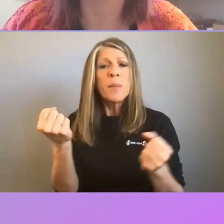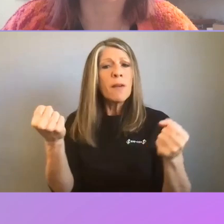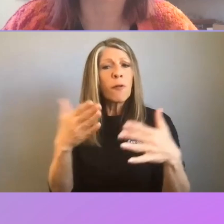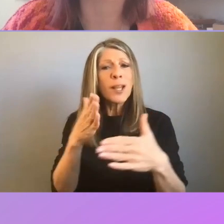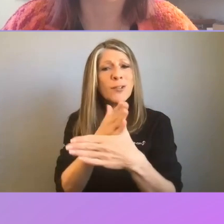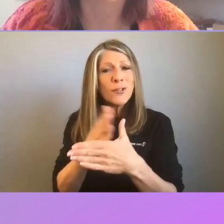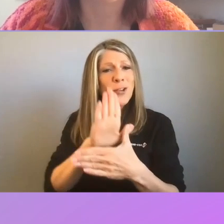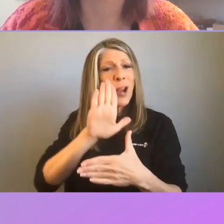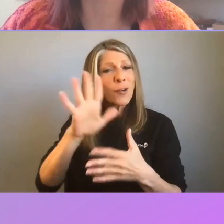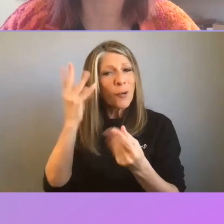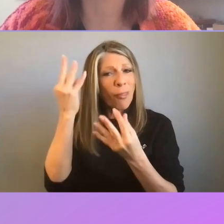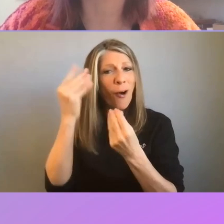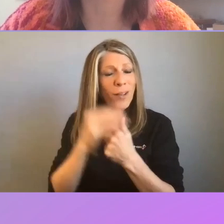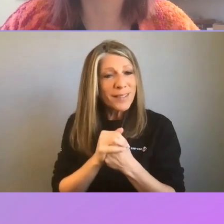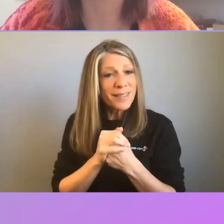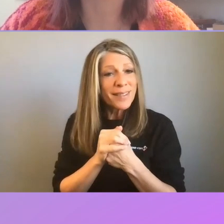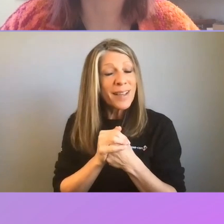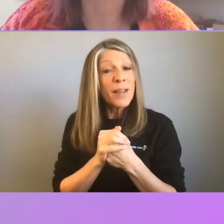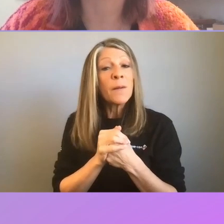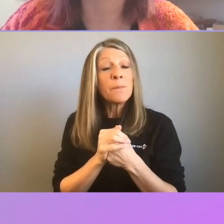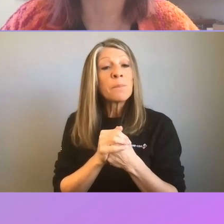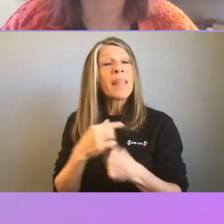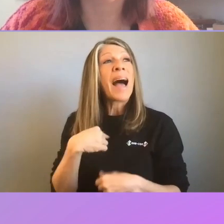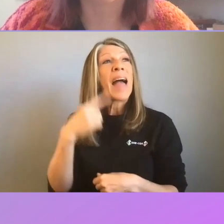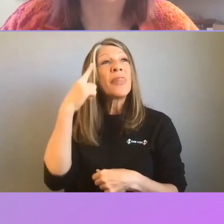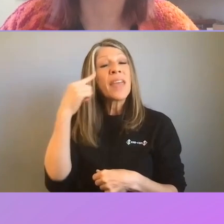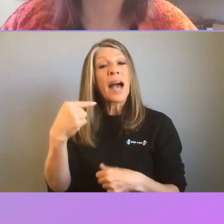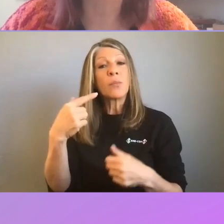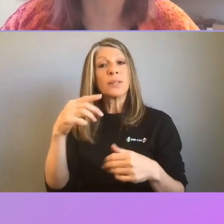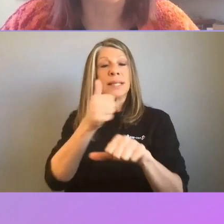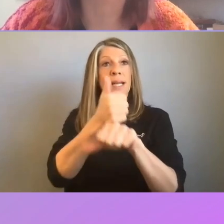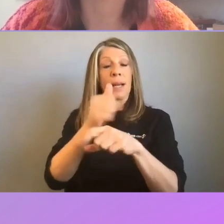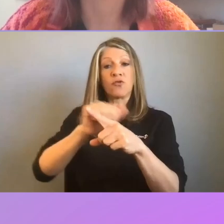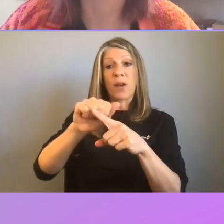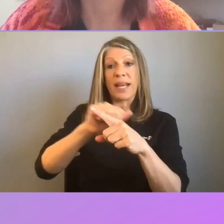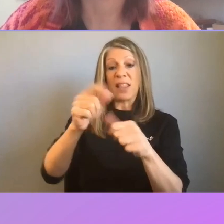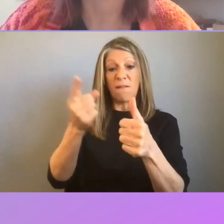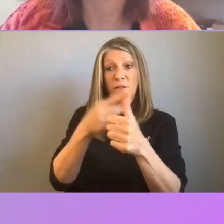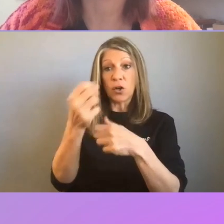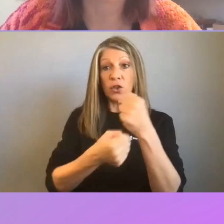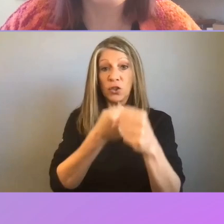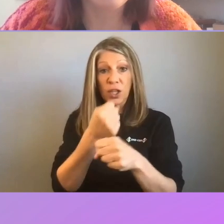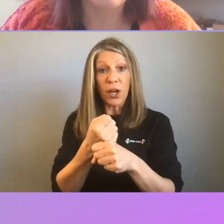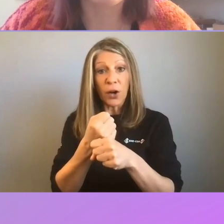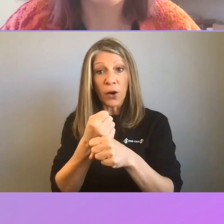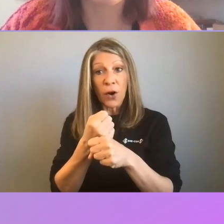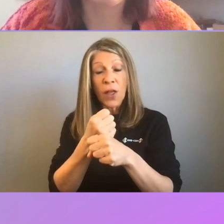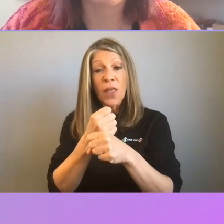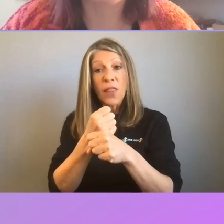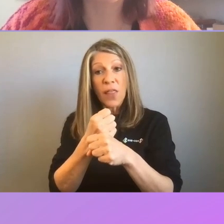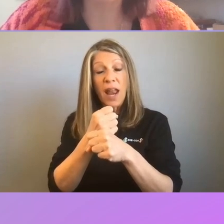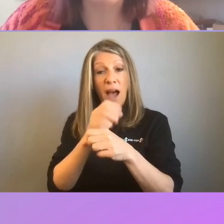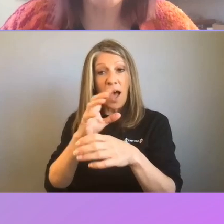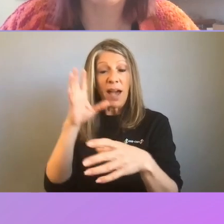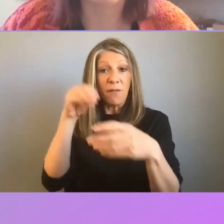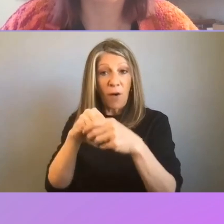your insights. I think I was probably conducting training within the first year that I got into accessibility,